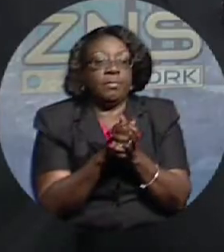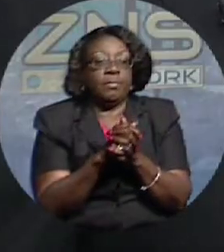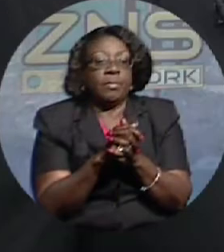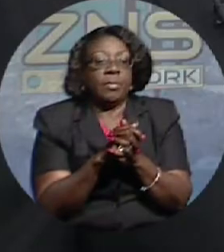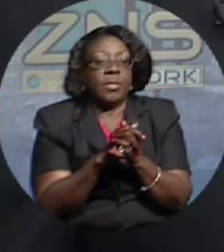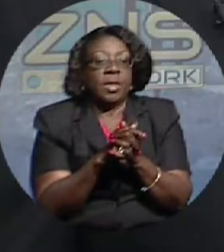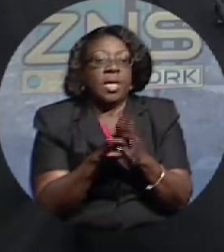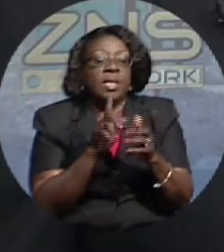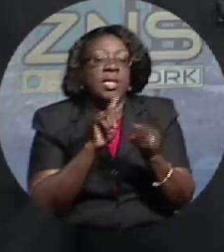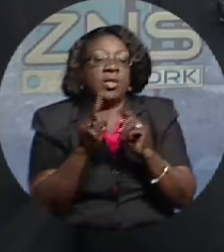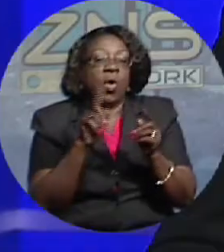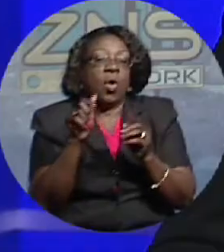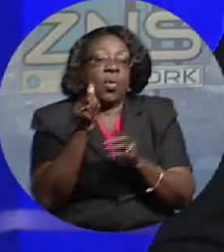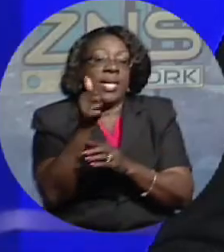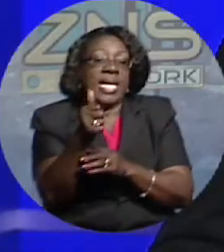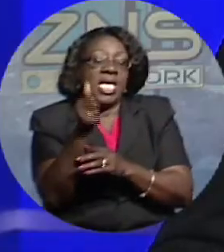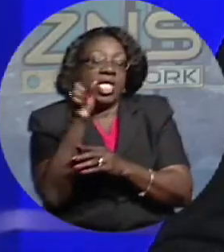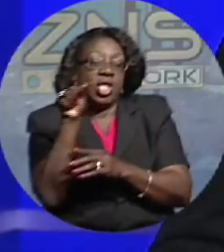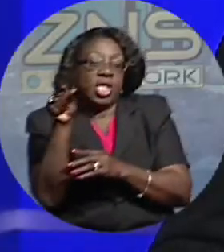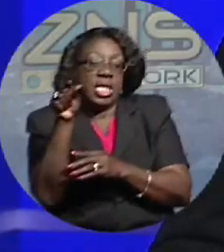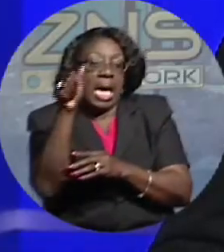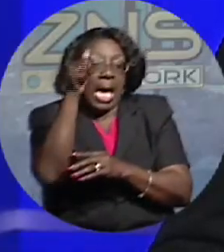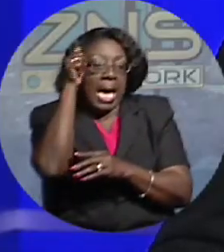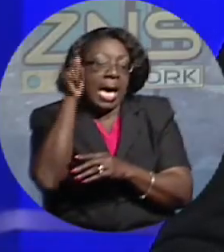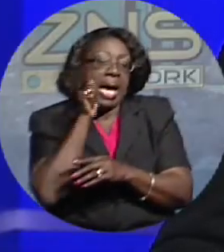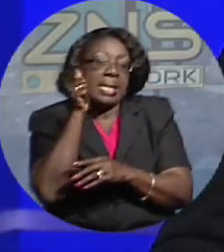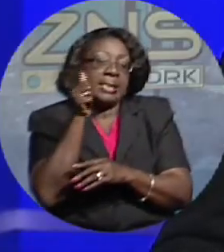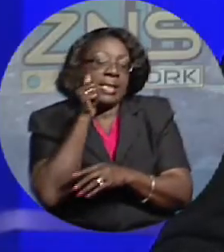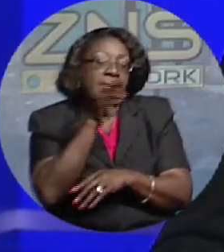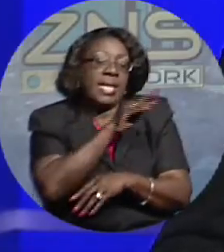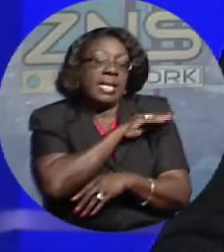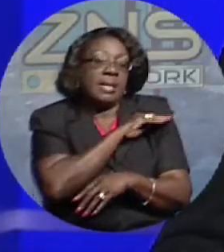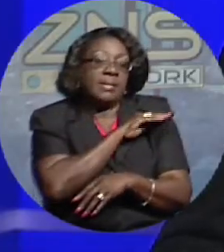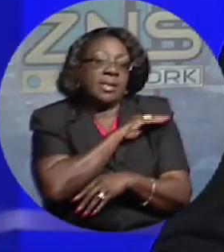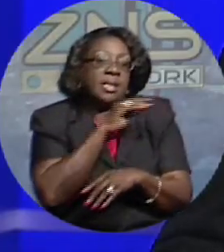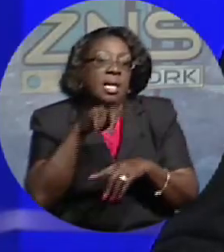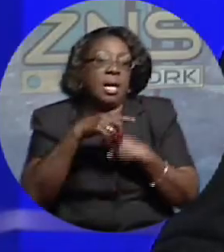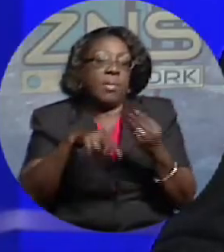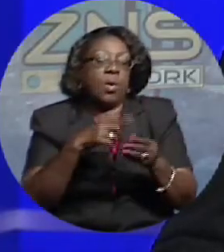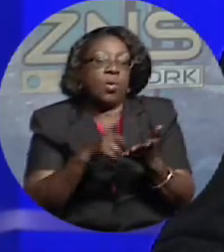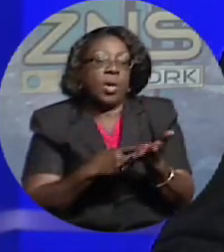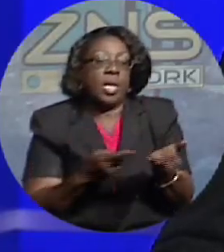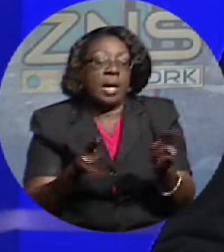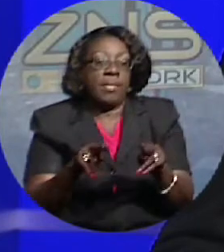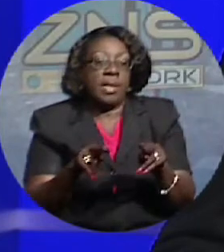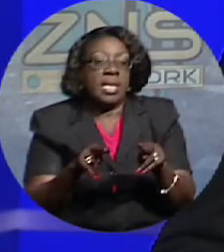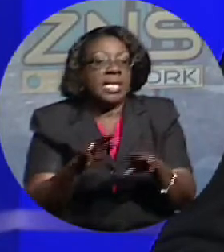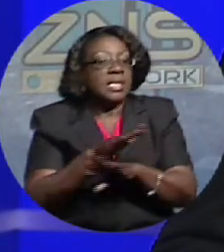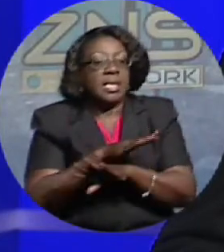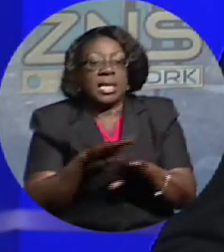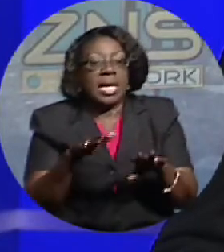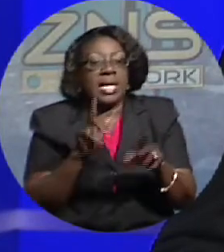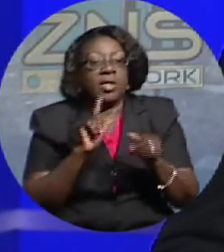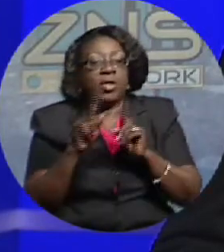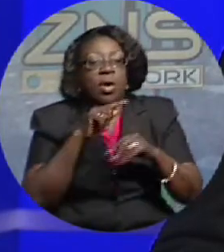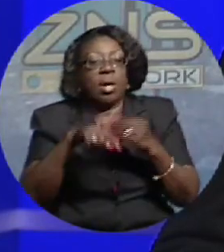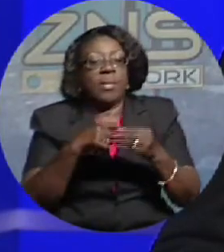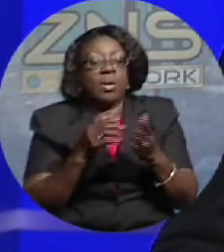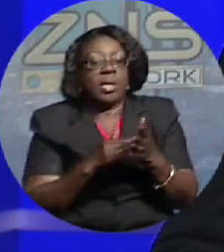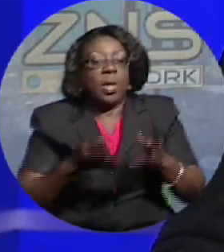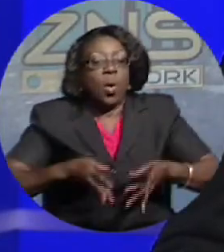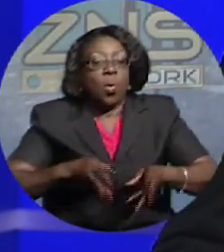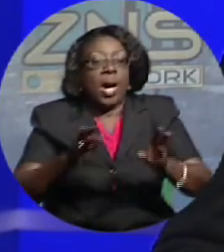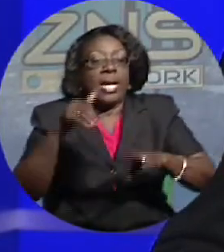ZNS News spoke with Attorney General Allison Maynard Gibson tonight on the pending lawsuit. The AG declined to comment on the case while the matter is before the